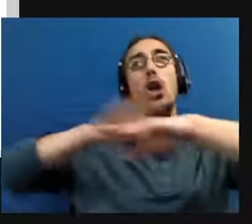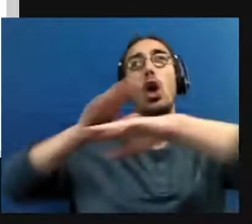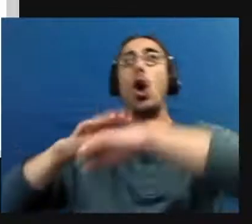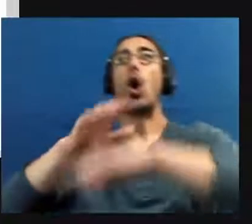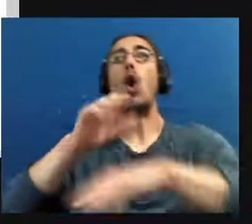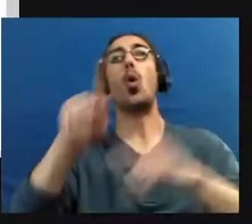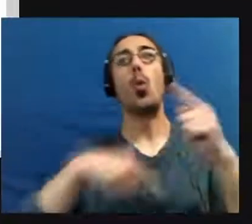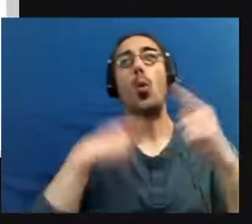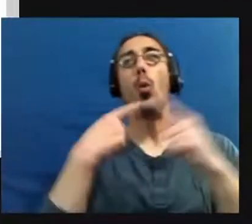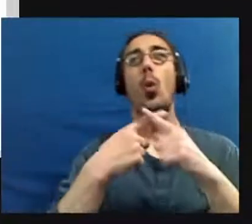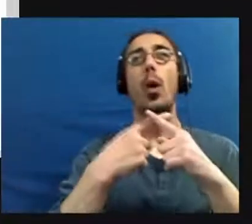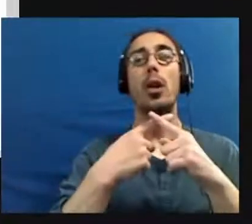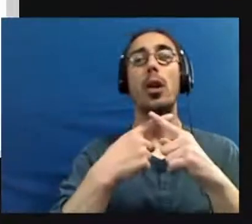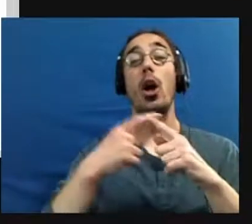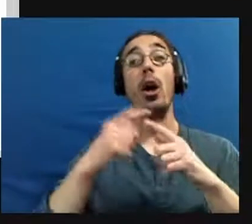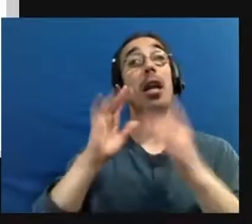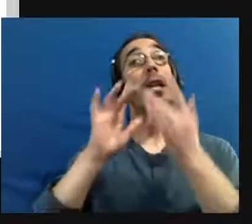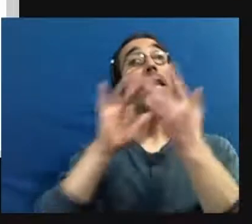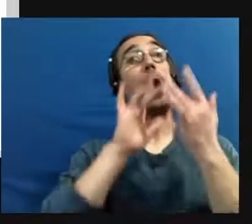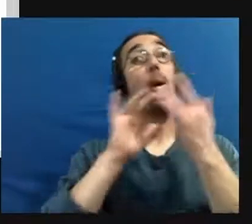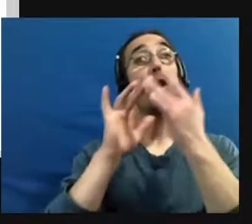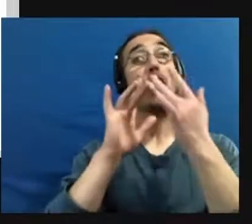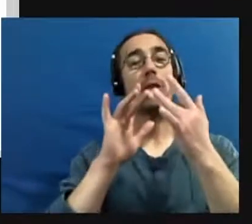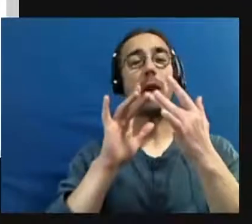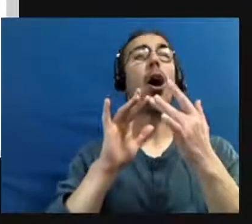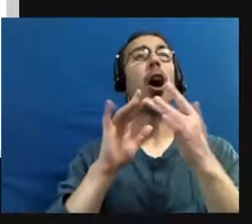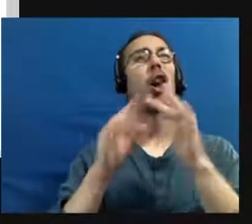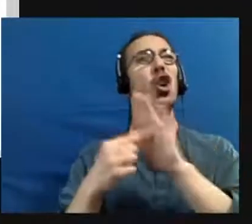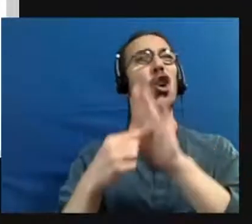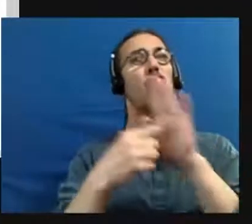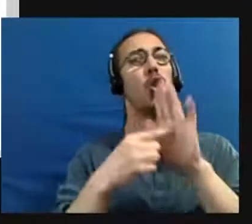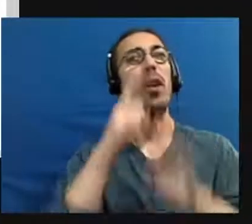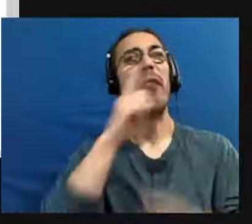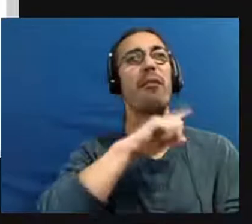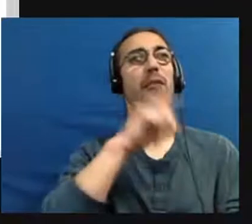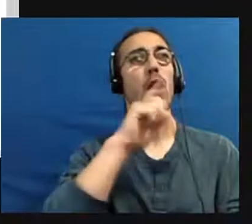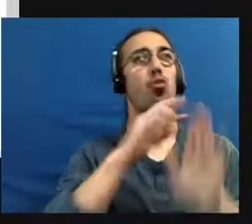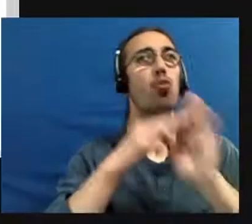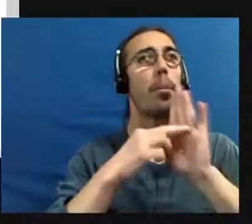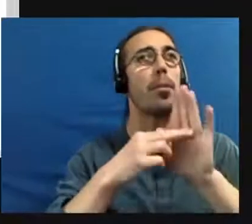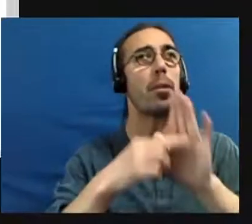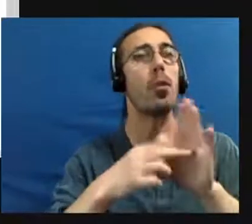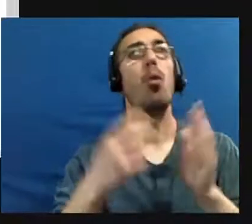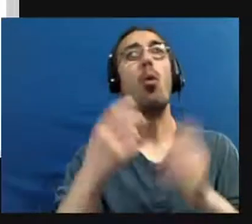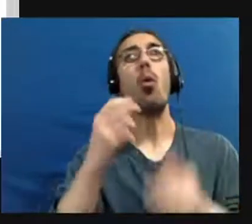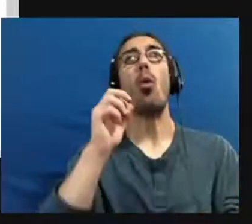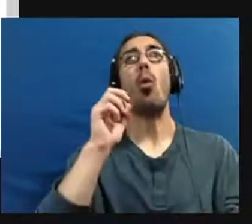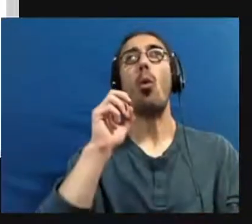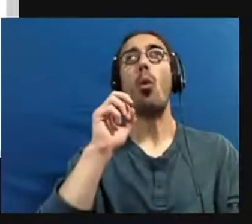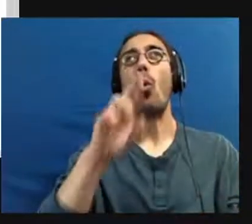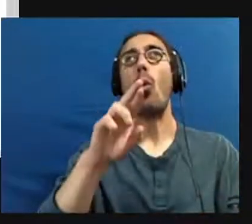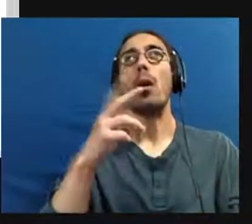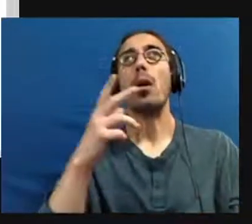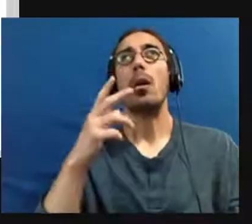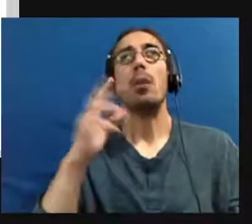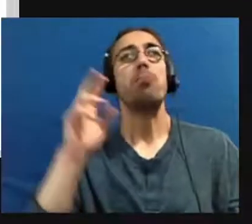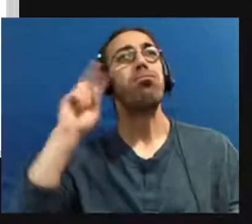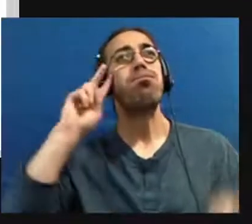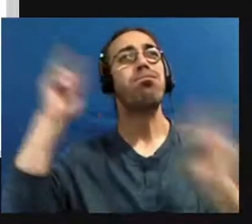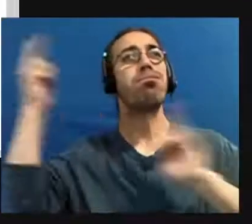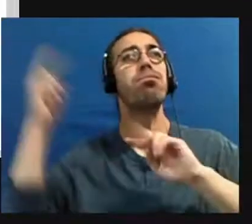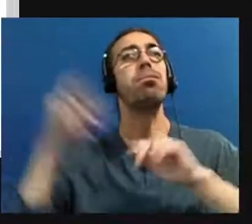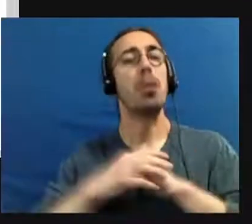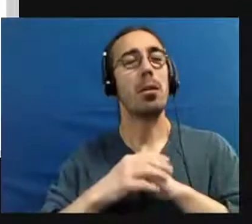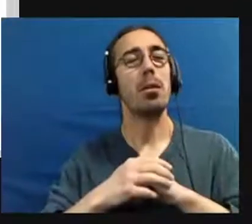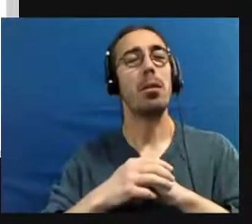channels, showrunners, etc., are perpetuating harmful information or misrepresentation and things like that. They don't